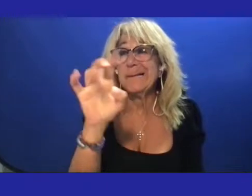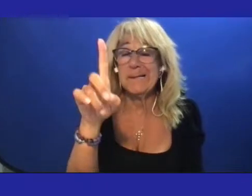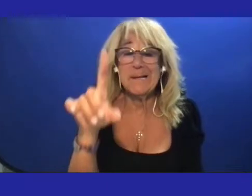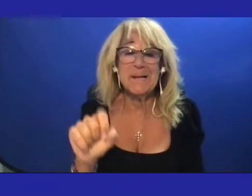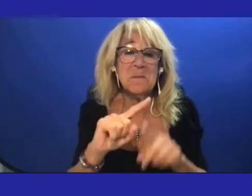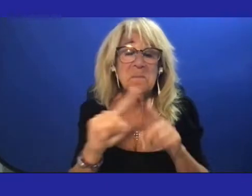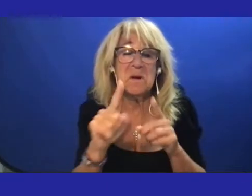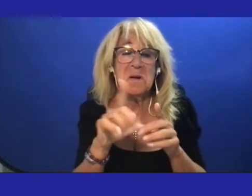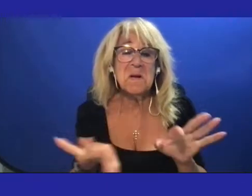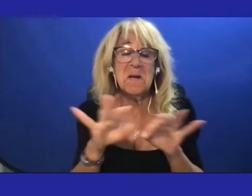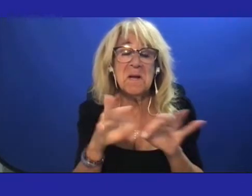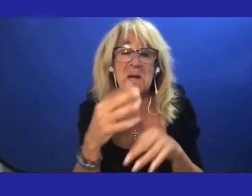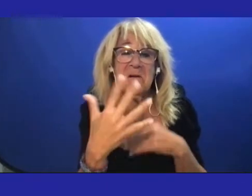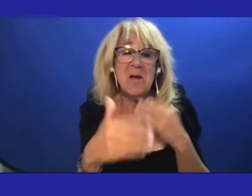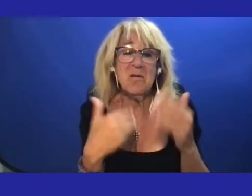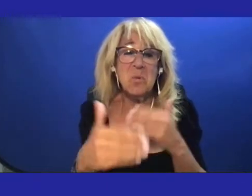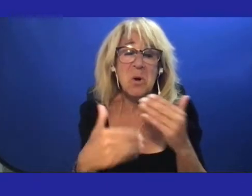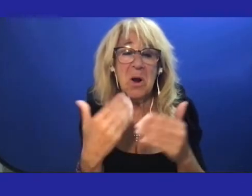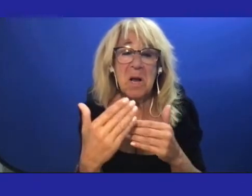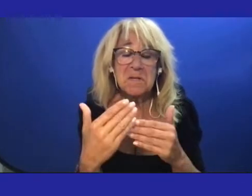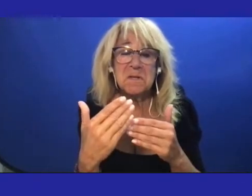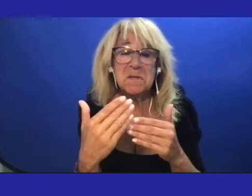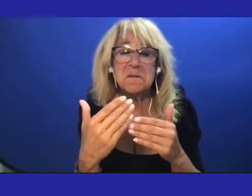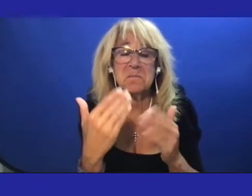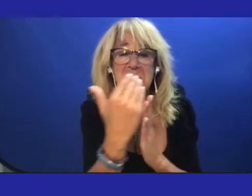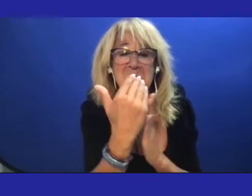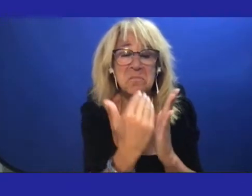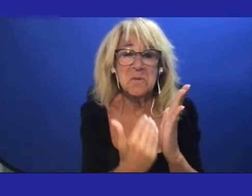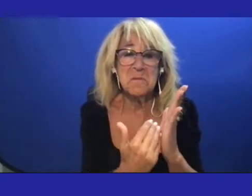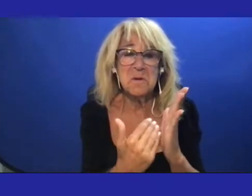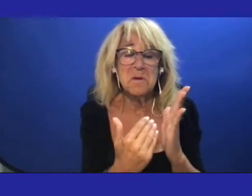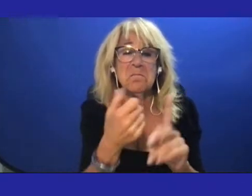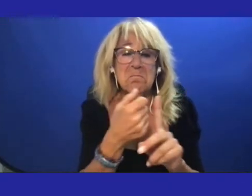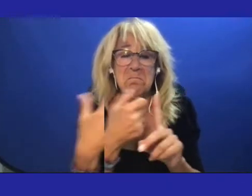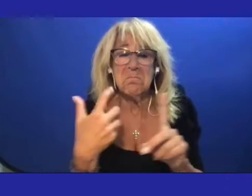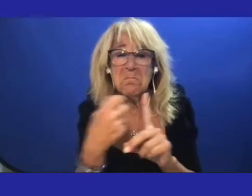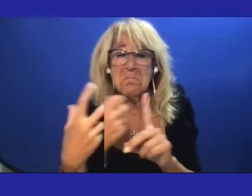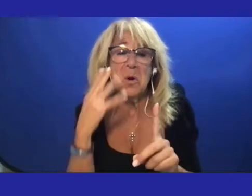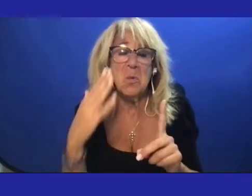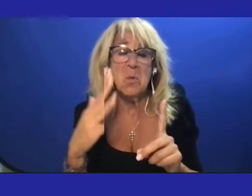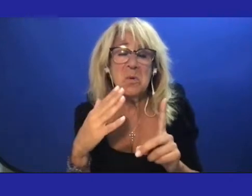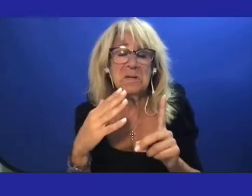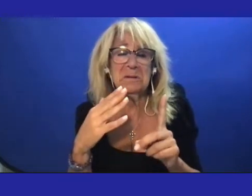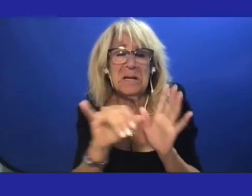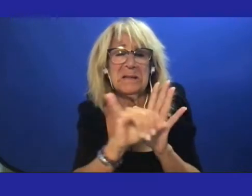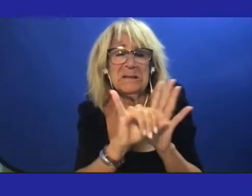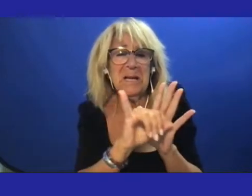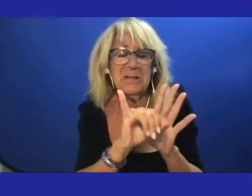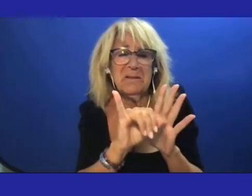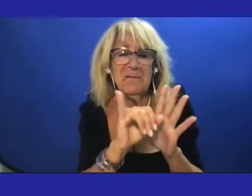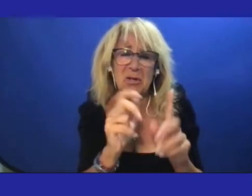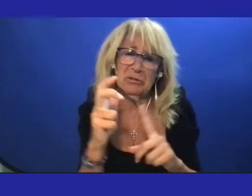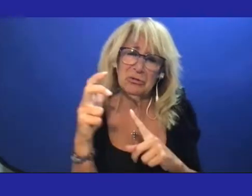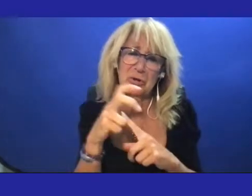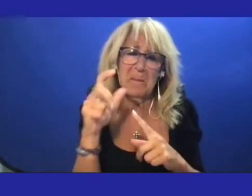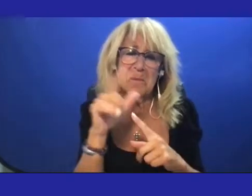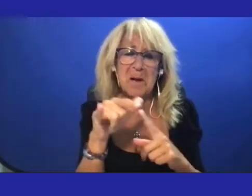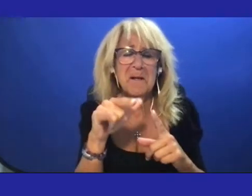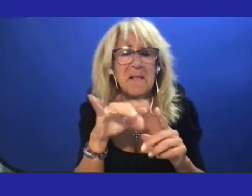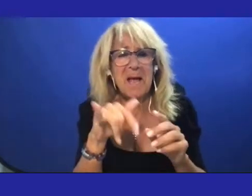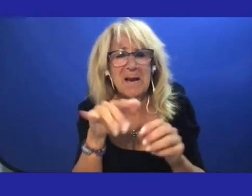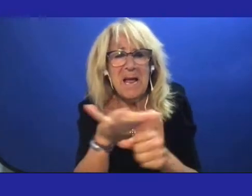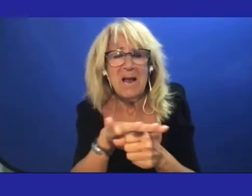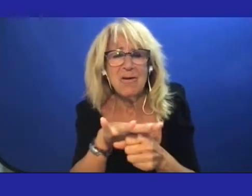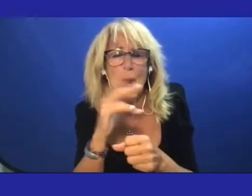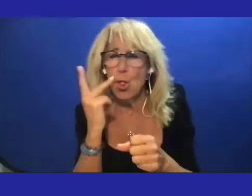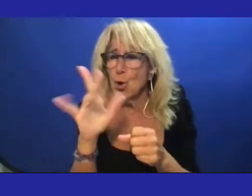which is where we'll go into each area, we'll identify a champion in the area, we'll look at the current workflow and how you're doing the printing, we'll